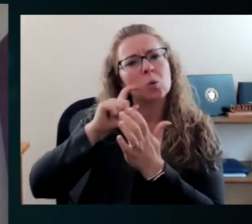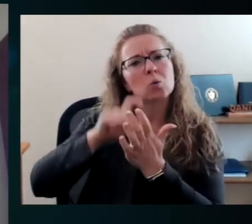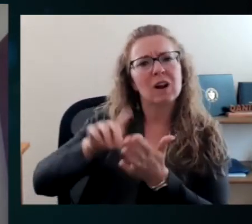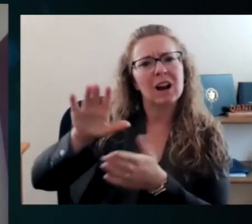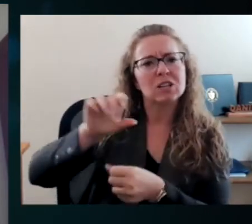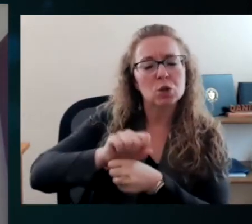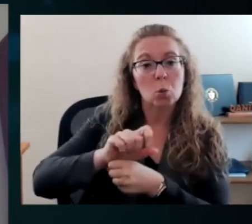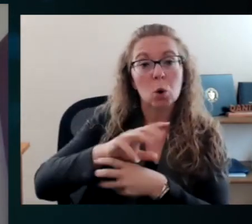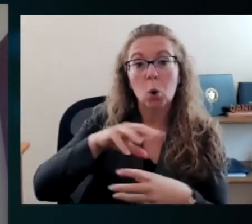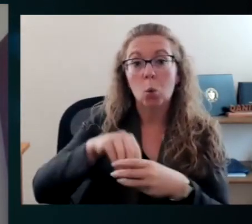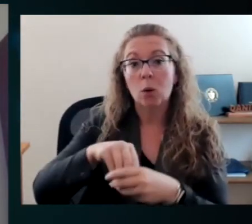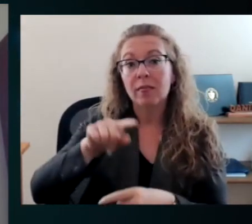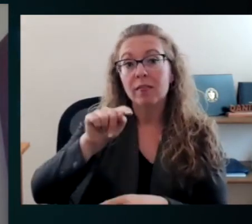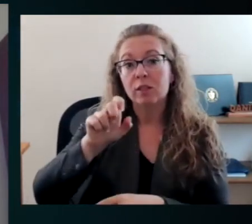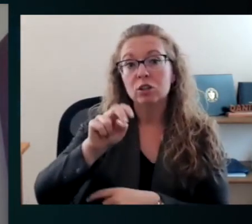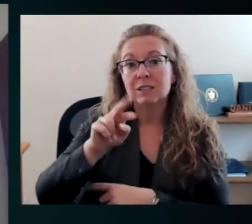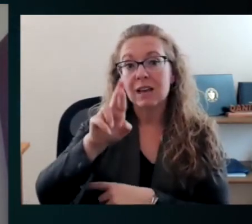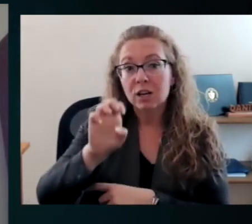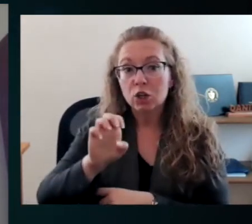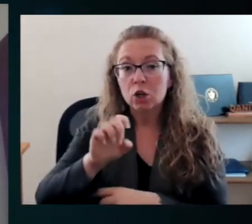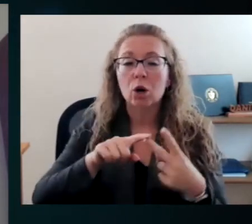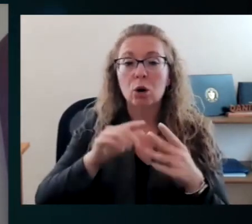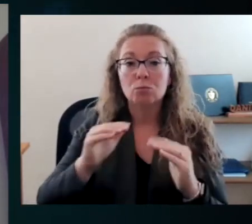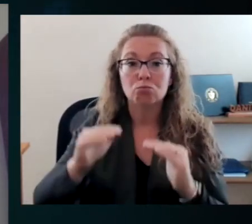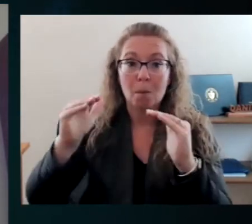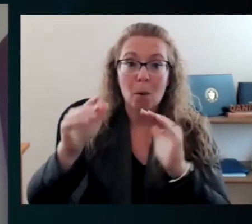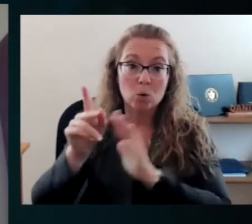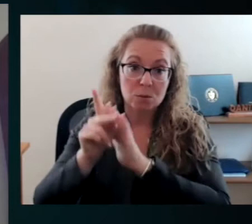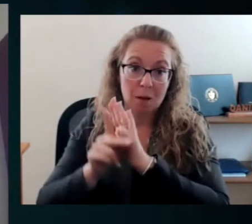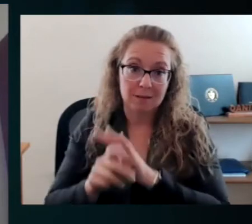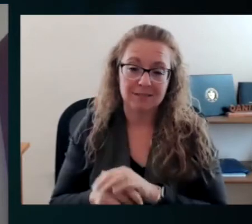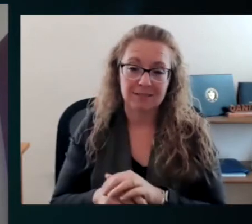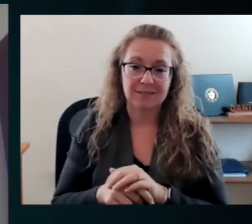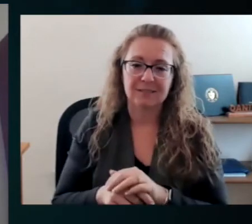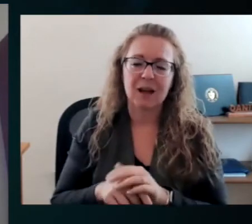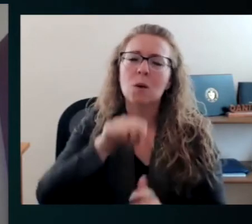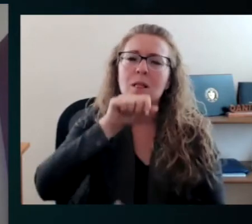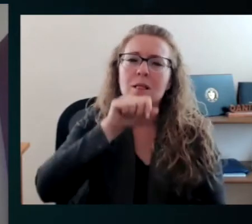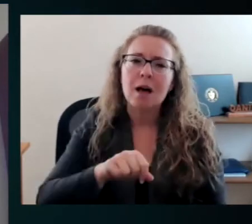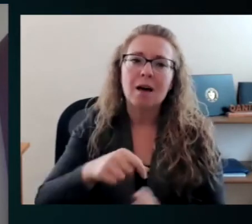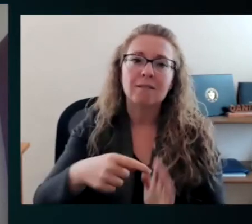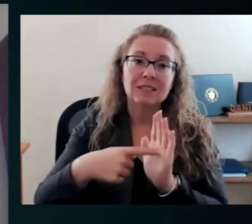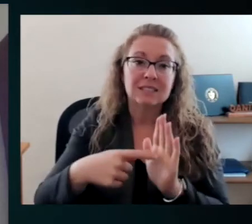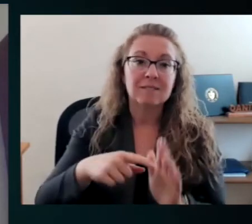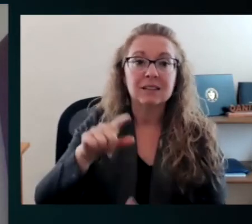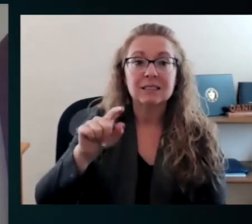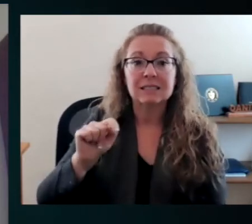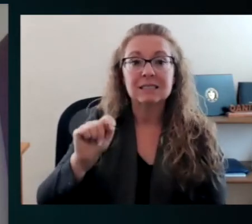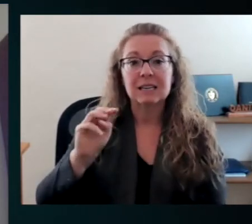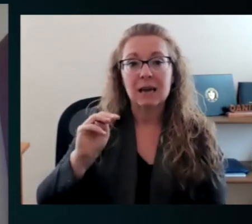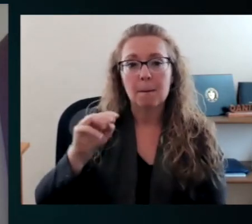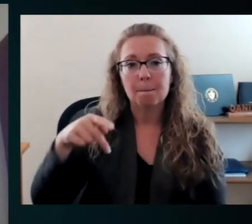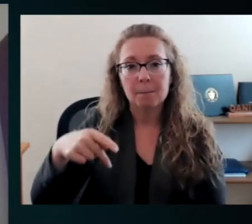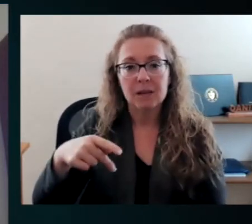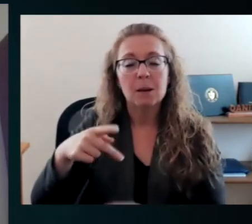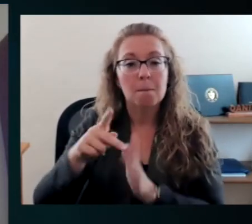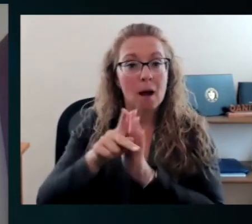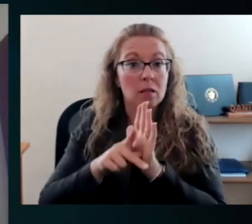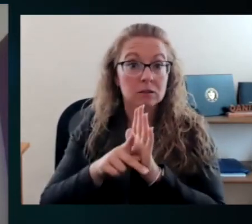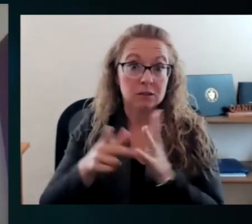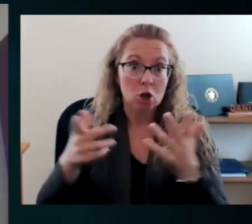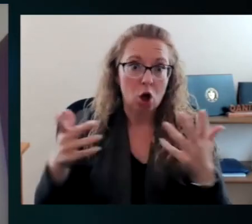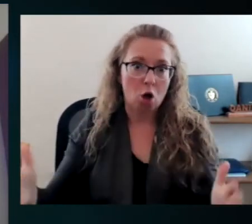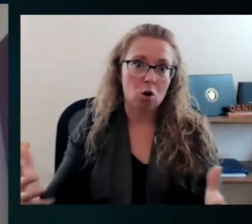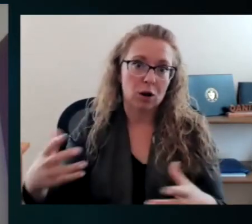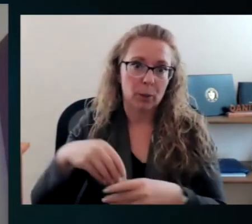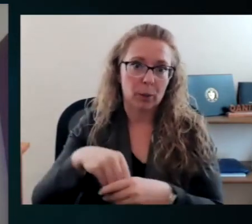promotion policies. I would love to see examples of TMP policies that already do this. To follow up